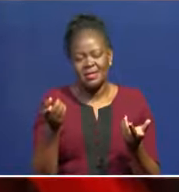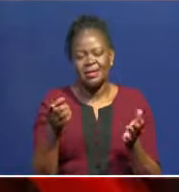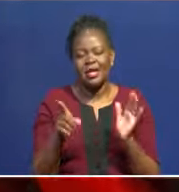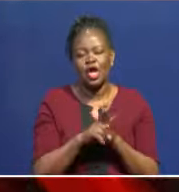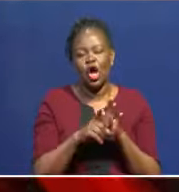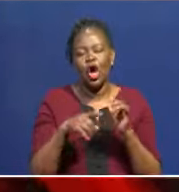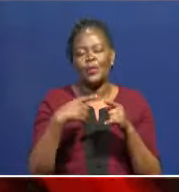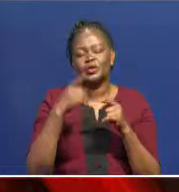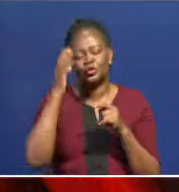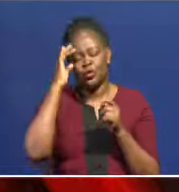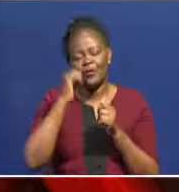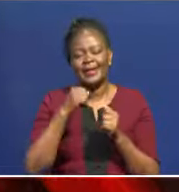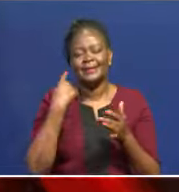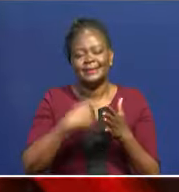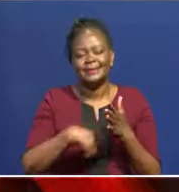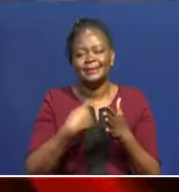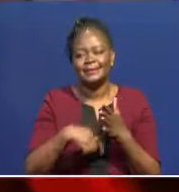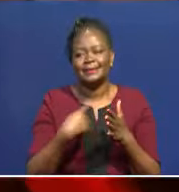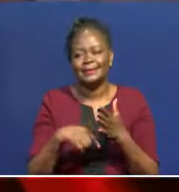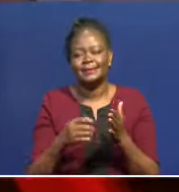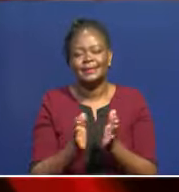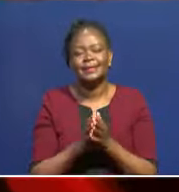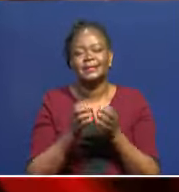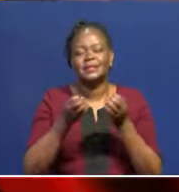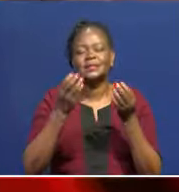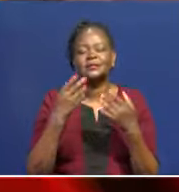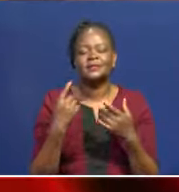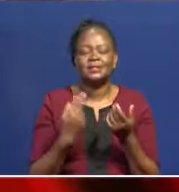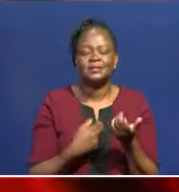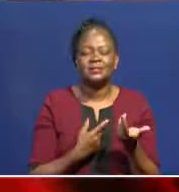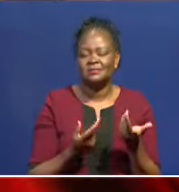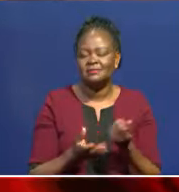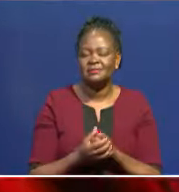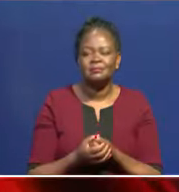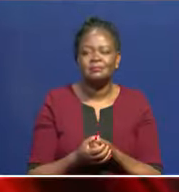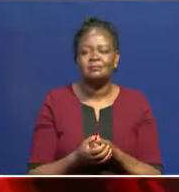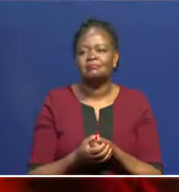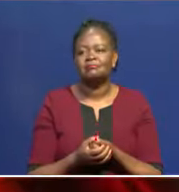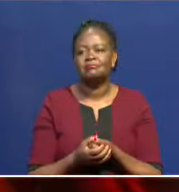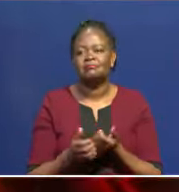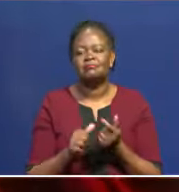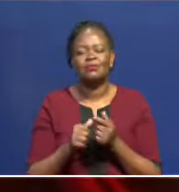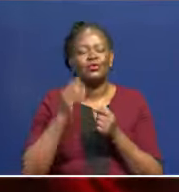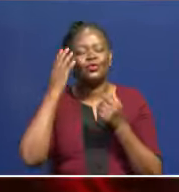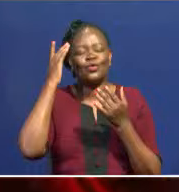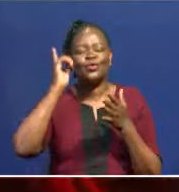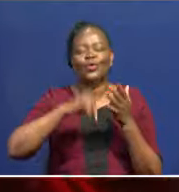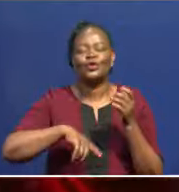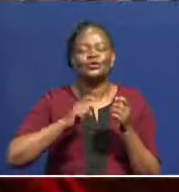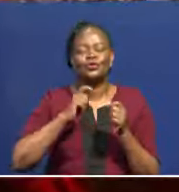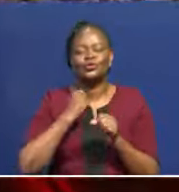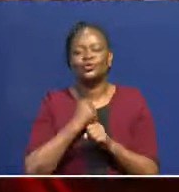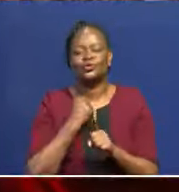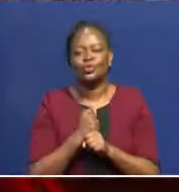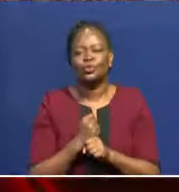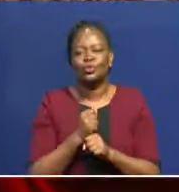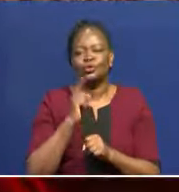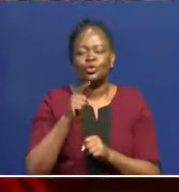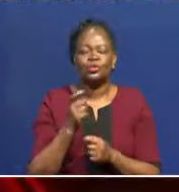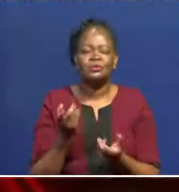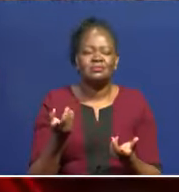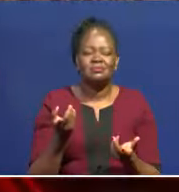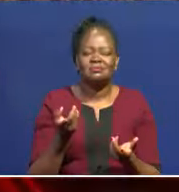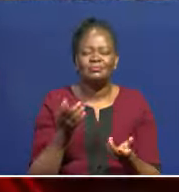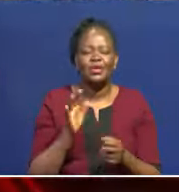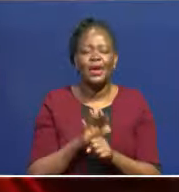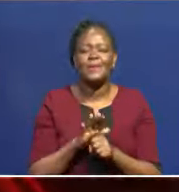processes, you all know them, the taxation, So it gives us the confidence, even we wonder what should we do, should we fear,